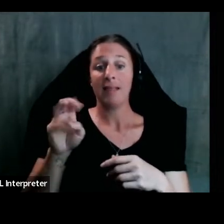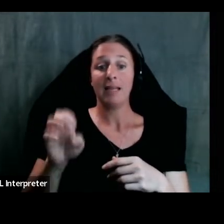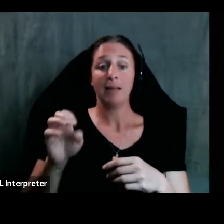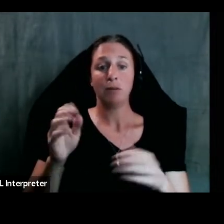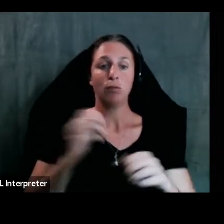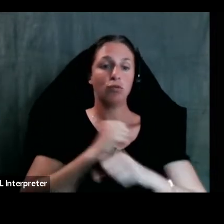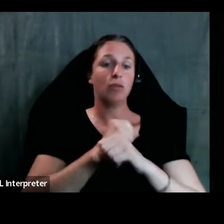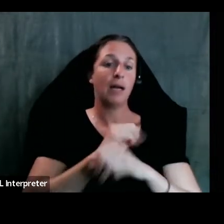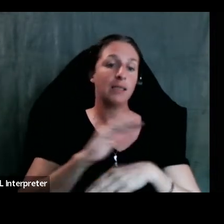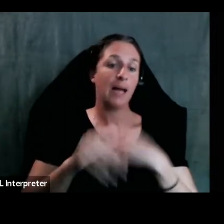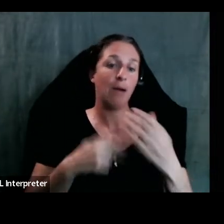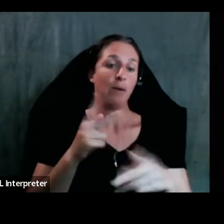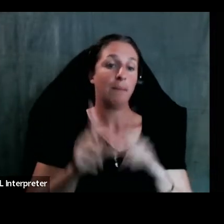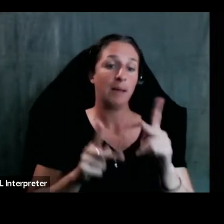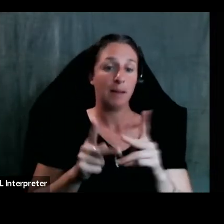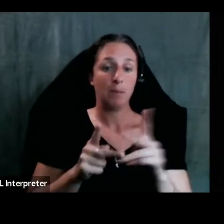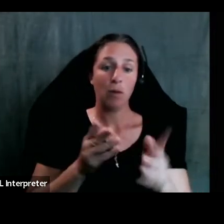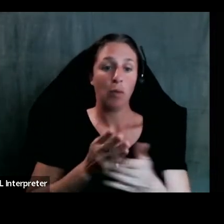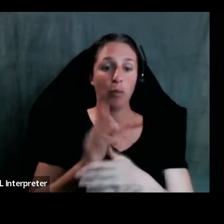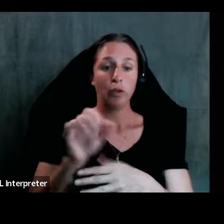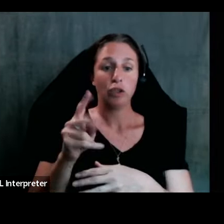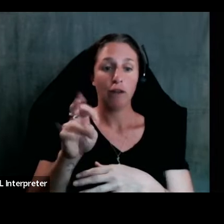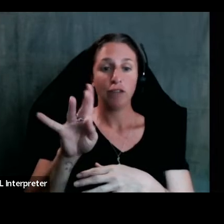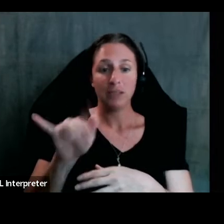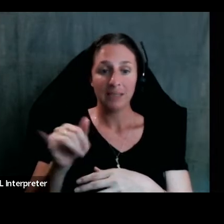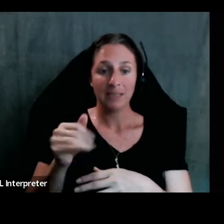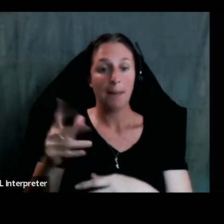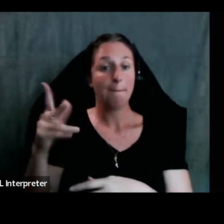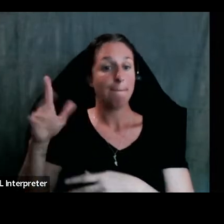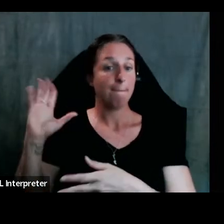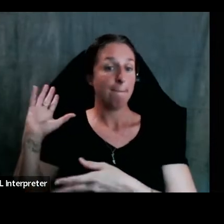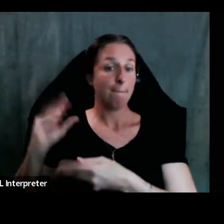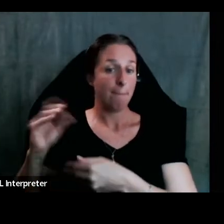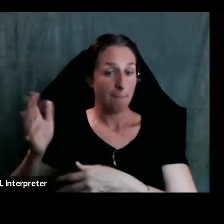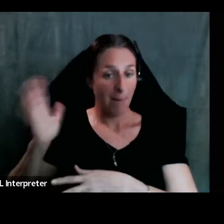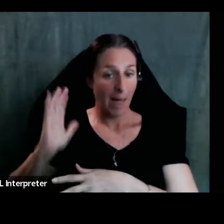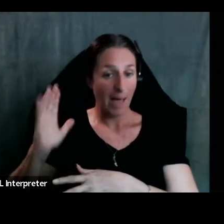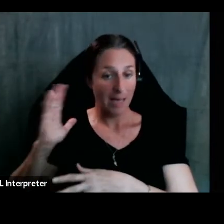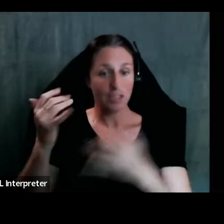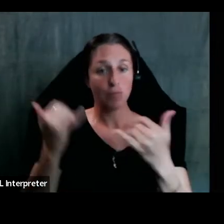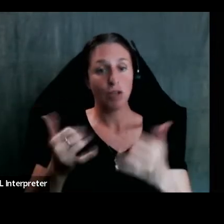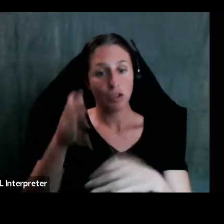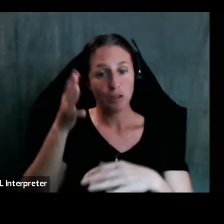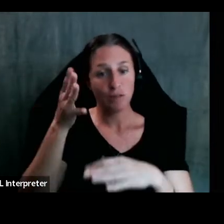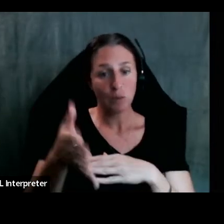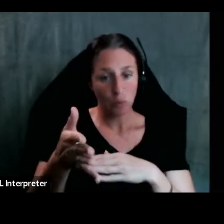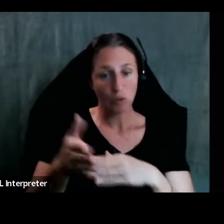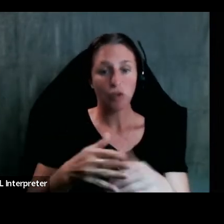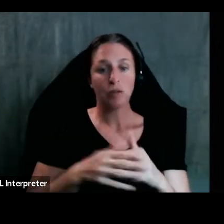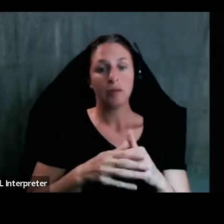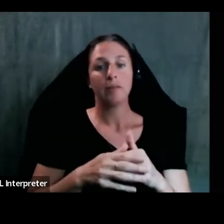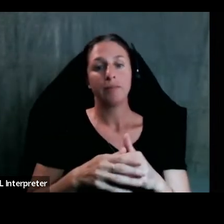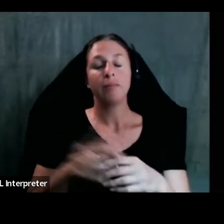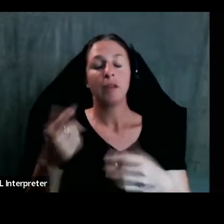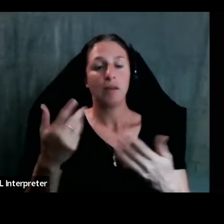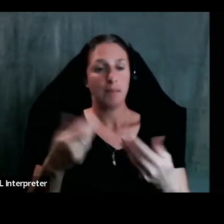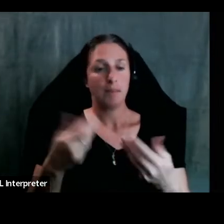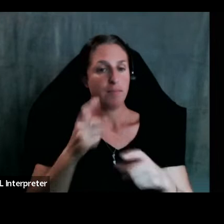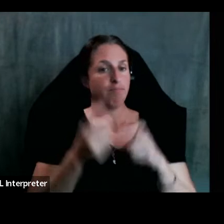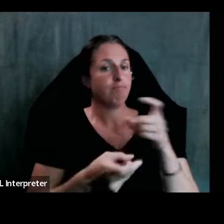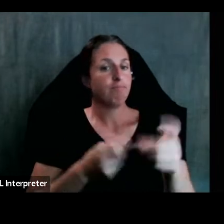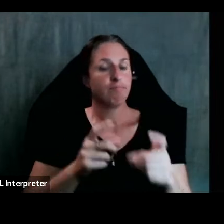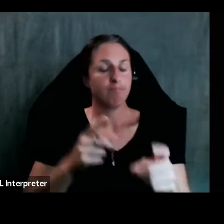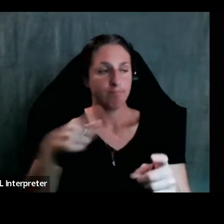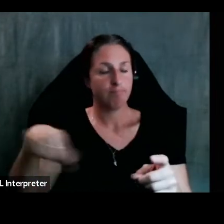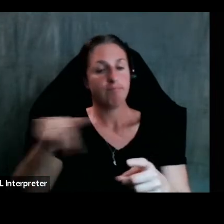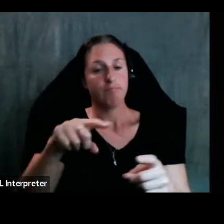past, present, and future. And whereas Indigenous peoples have made distinct and important contributions to California, the